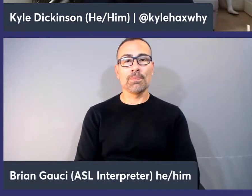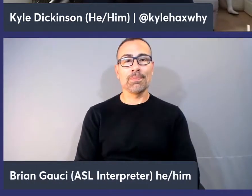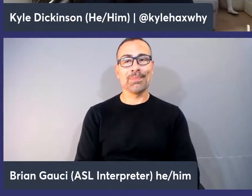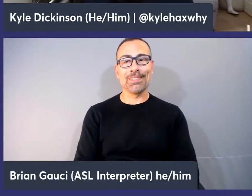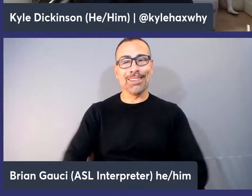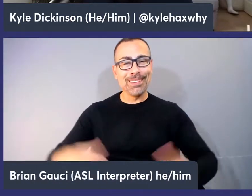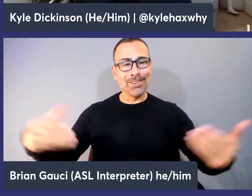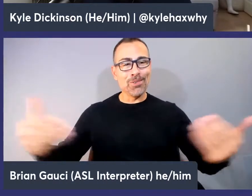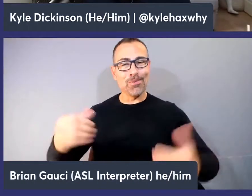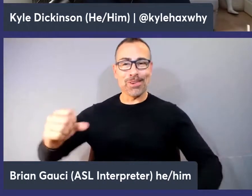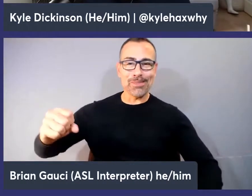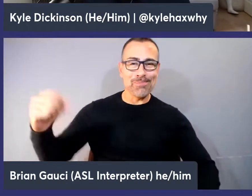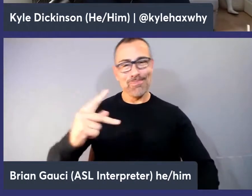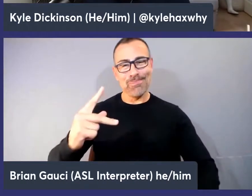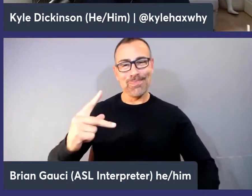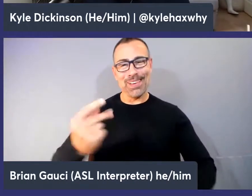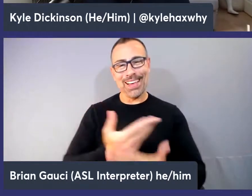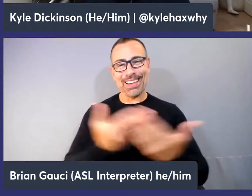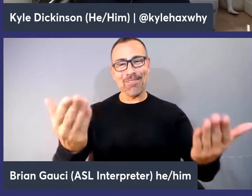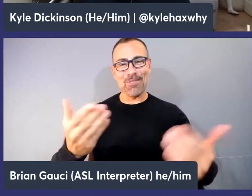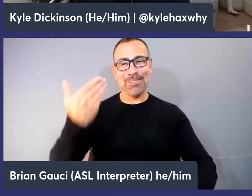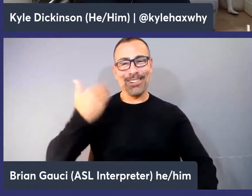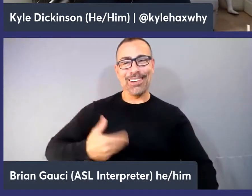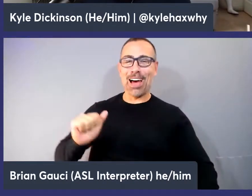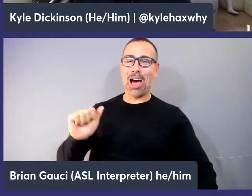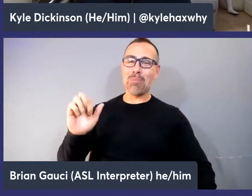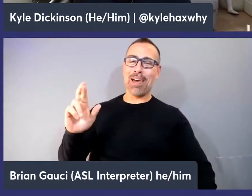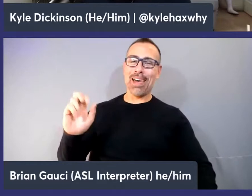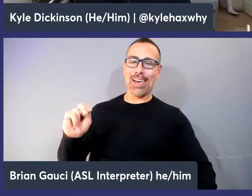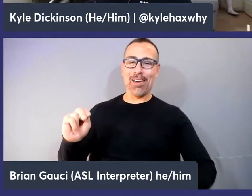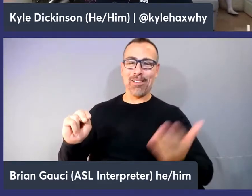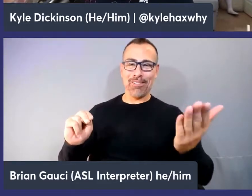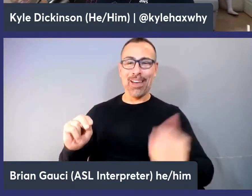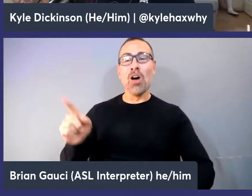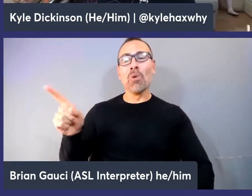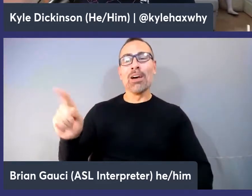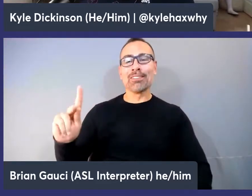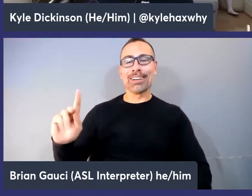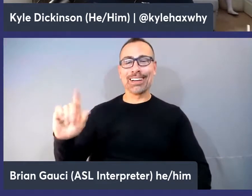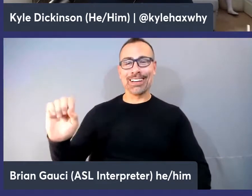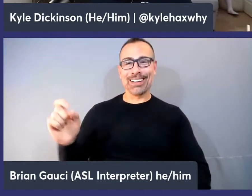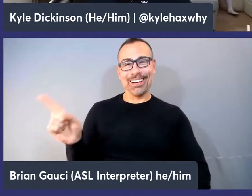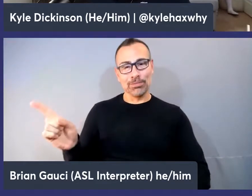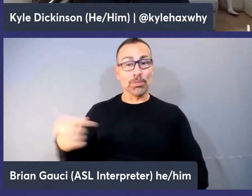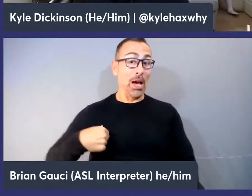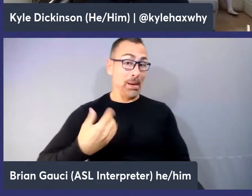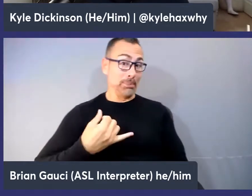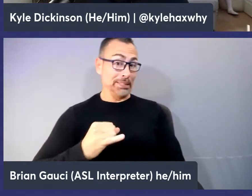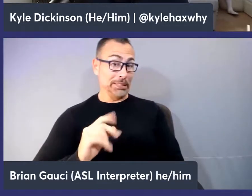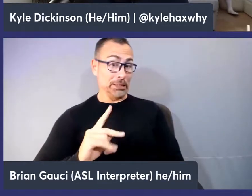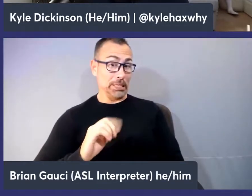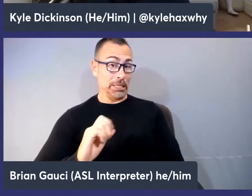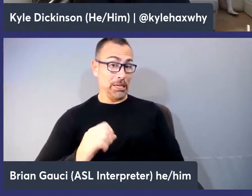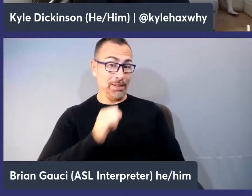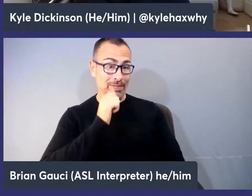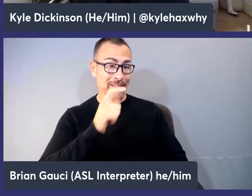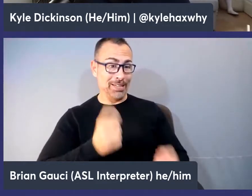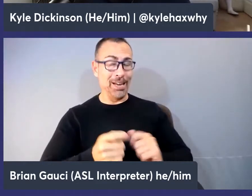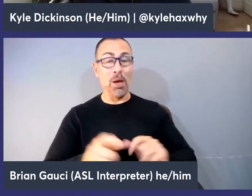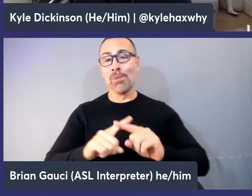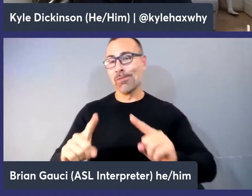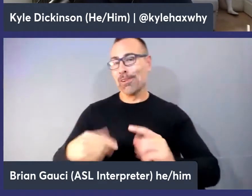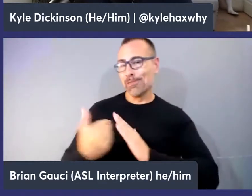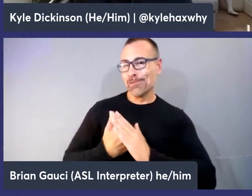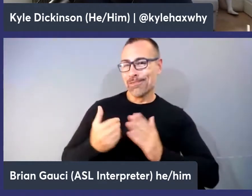Welcome back, everyone. My name is Aaron Hunter, and we have Kyle. I'm still Kyle. Still Kyle. Nothing's changed, but we have someone